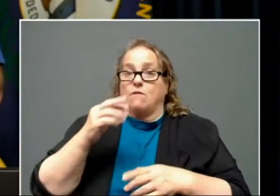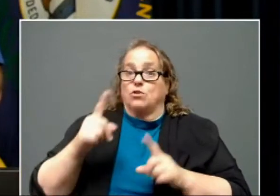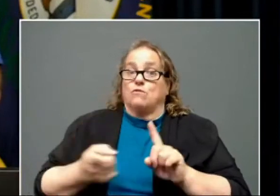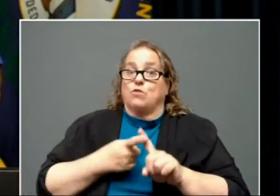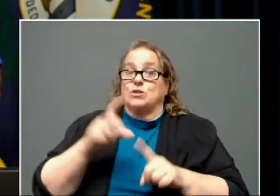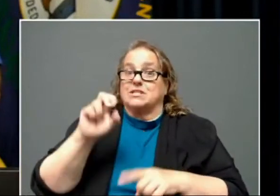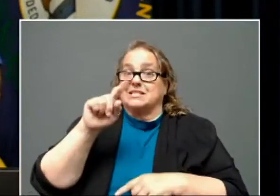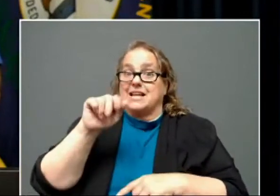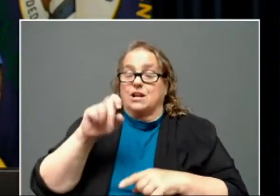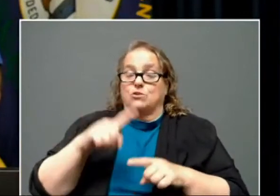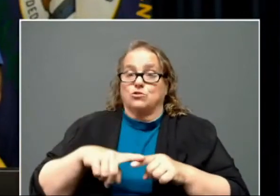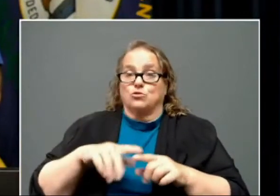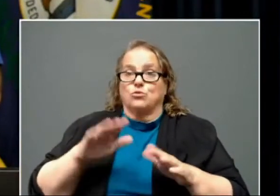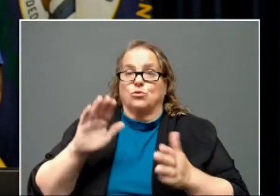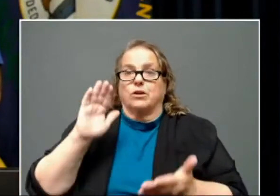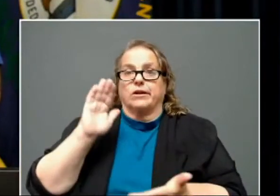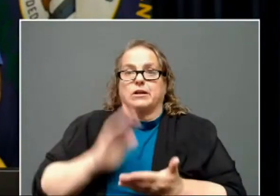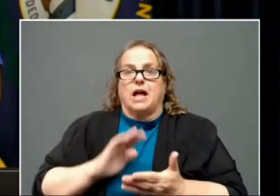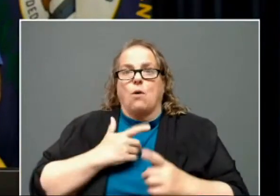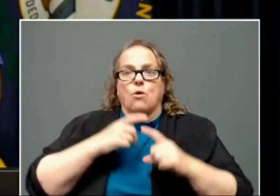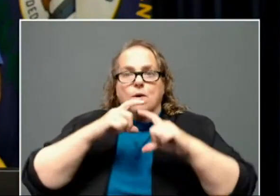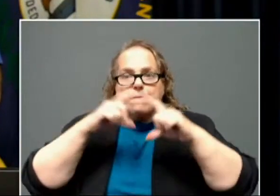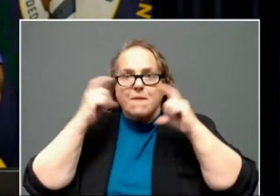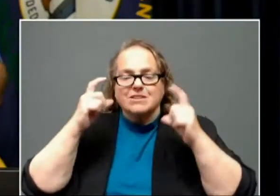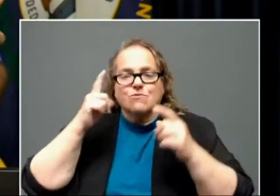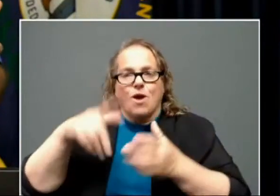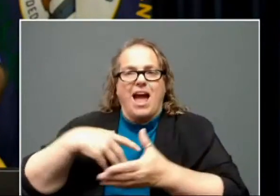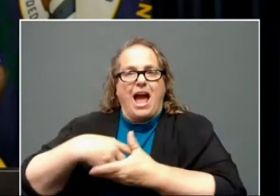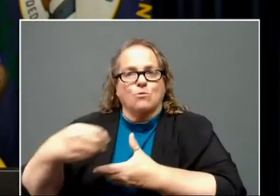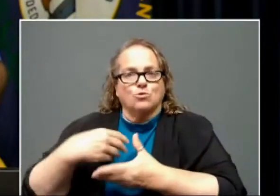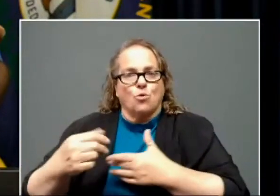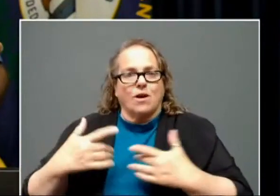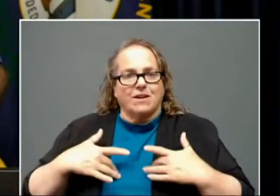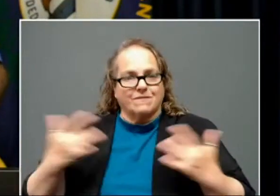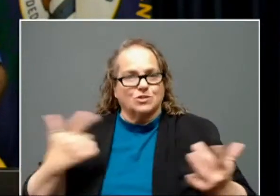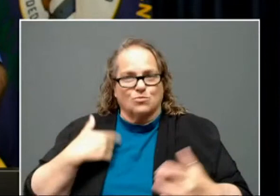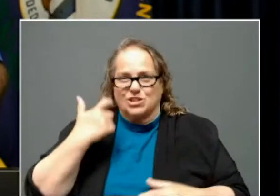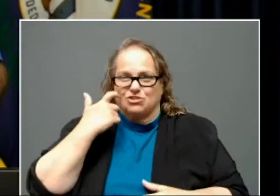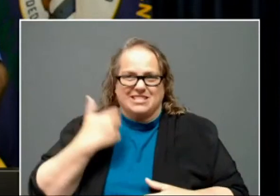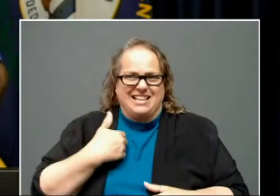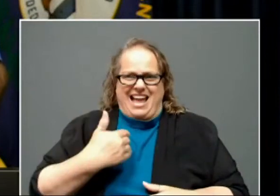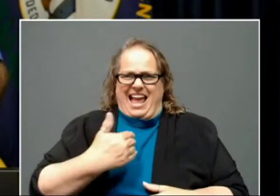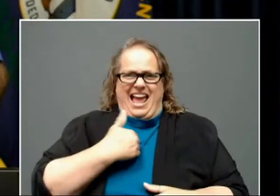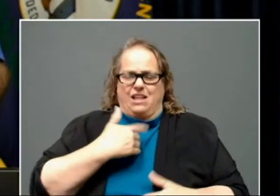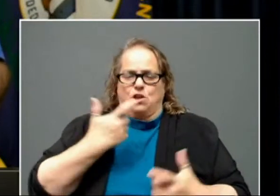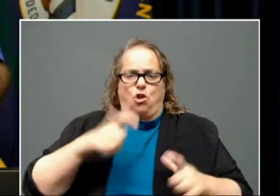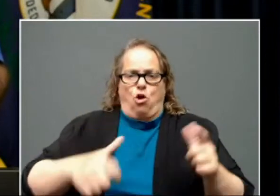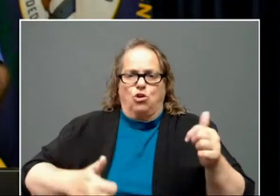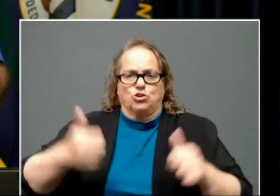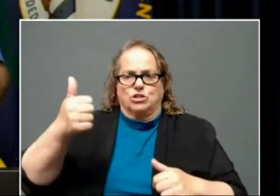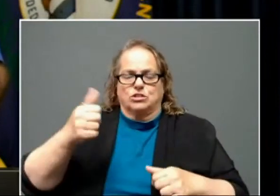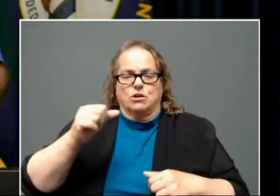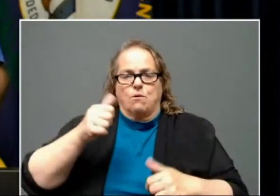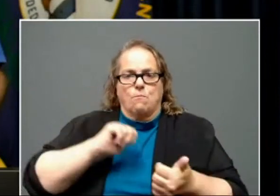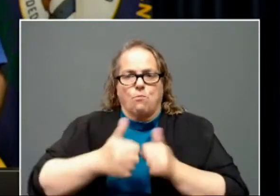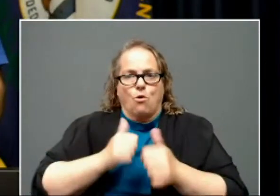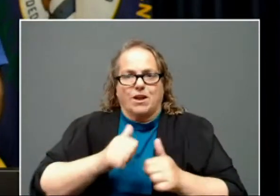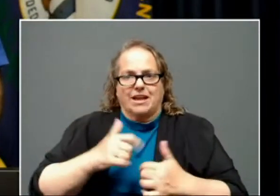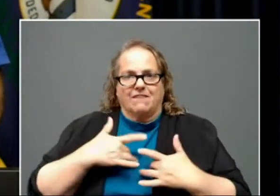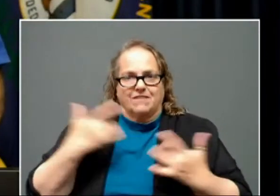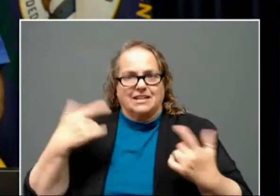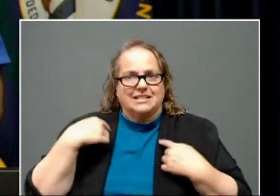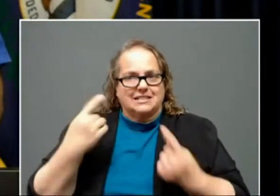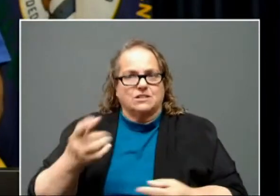for outdoor events. And we just held the largest sporting event since COVID. So I think Kentucky